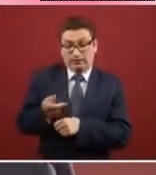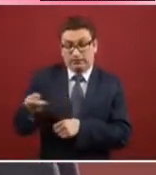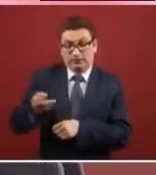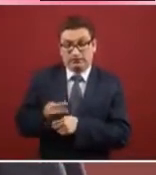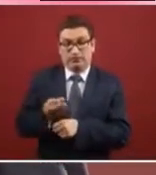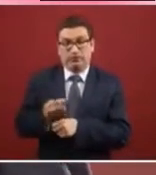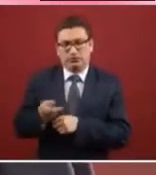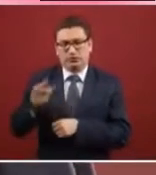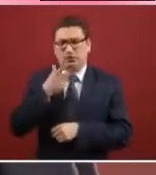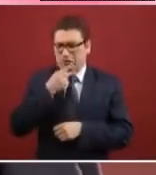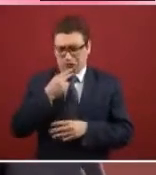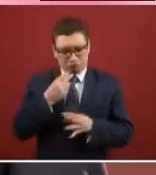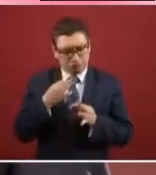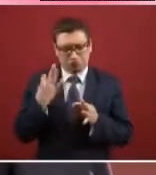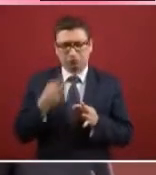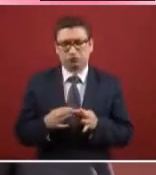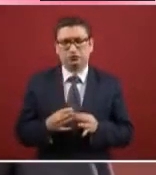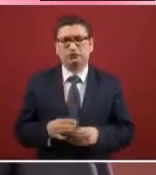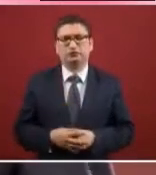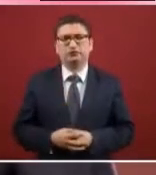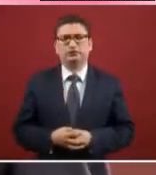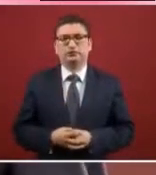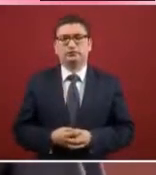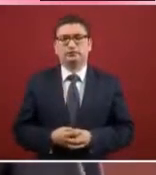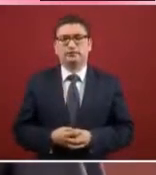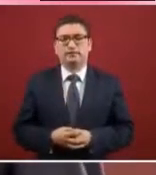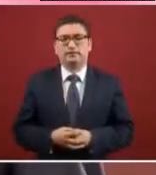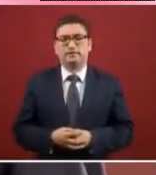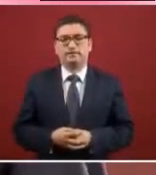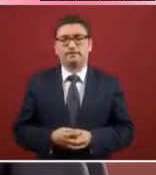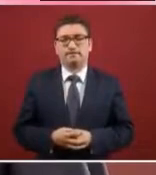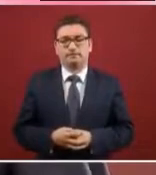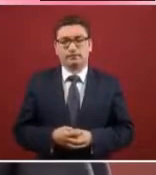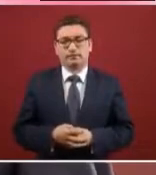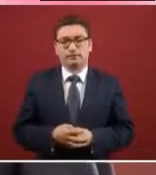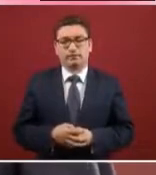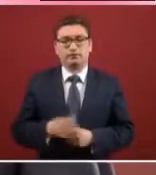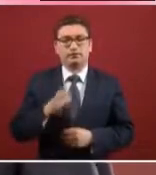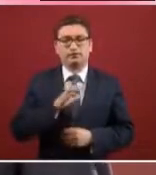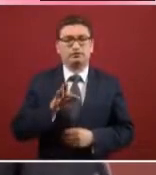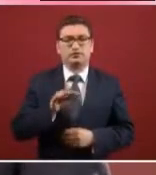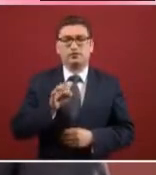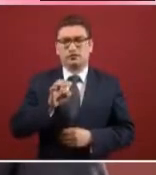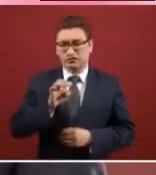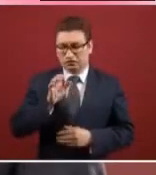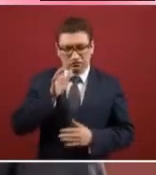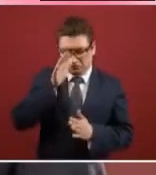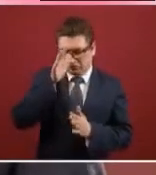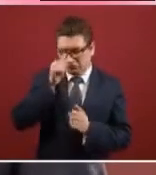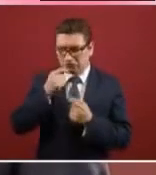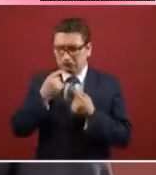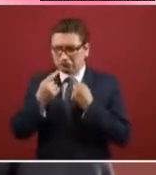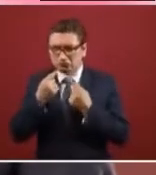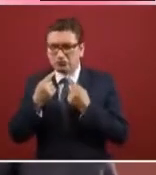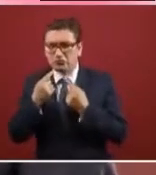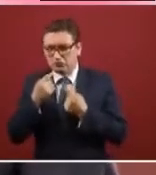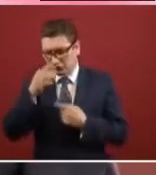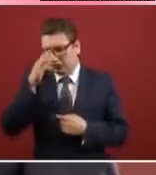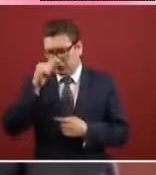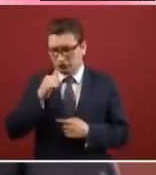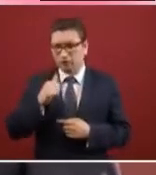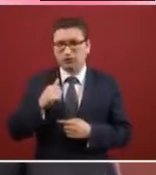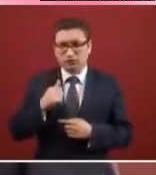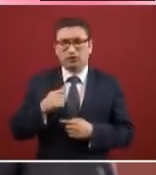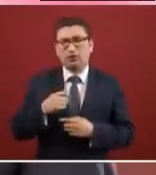governor, cumplió, he complied. Y llegó a un acuerdo con la Comisión Federal, and he came in an agreement with a legal